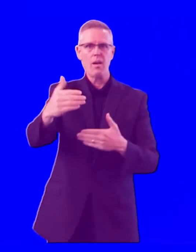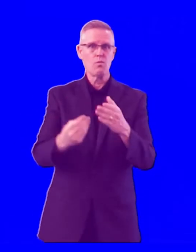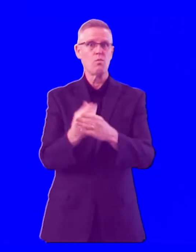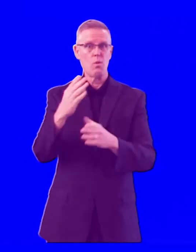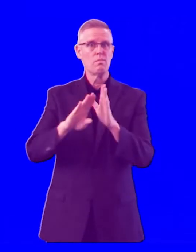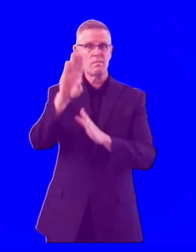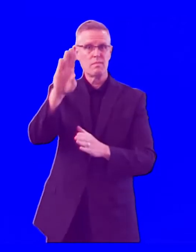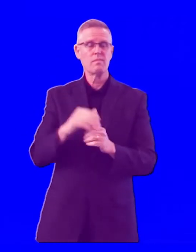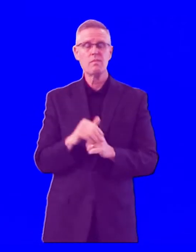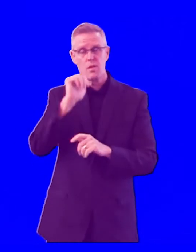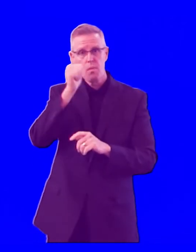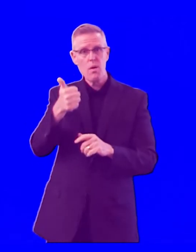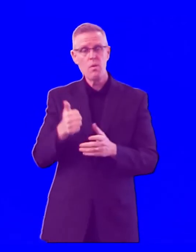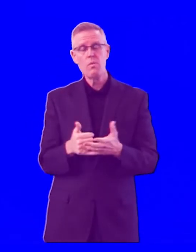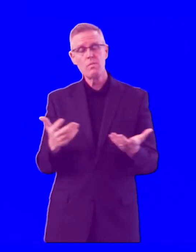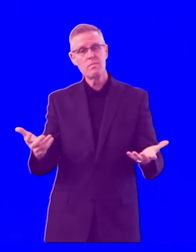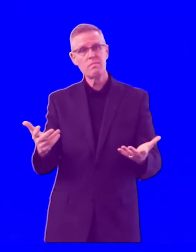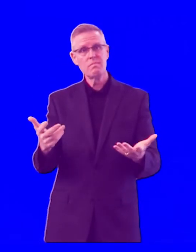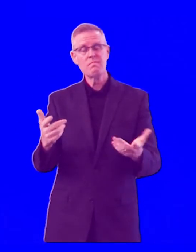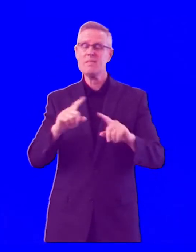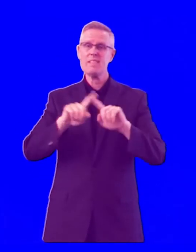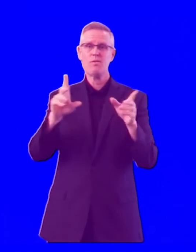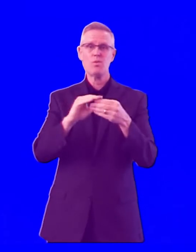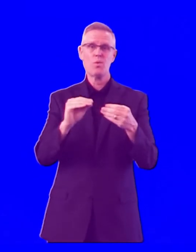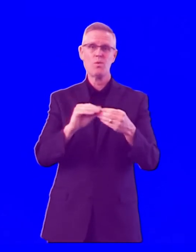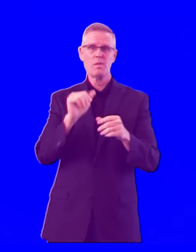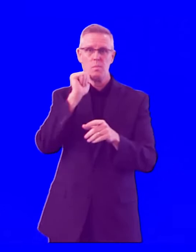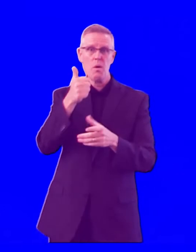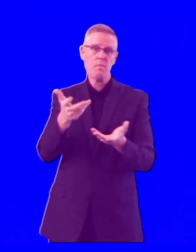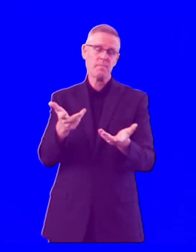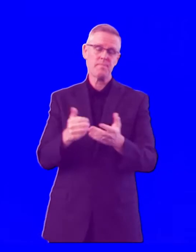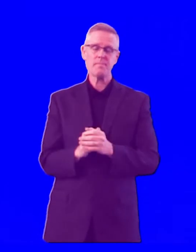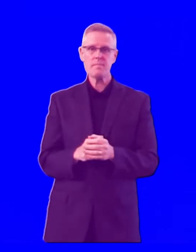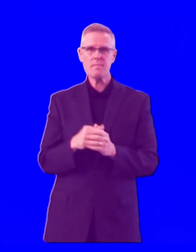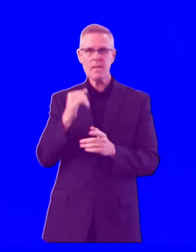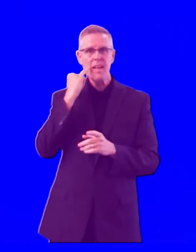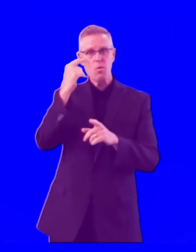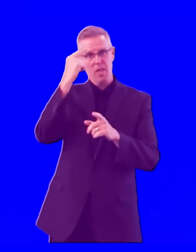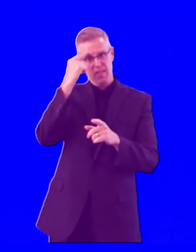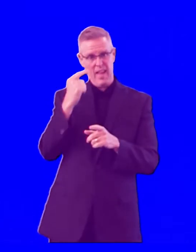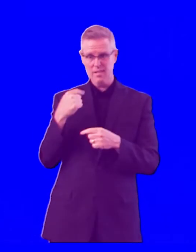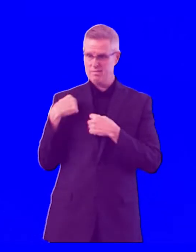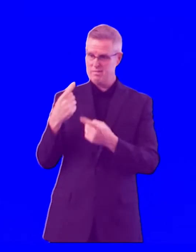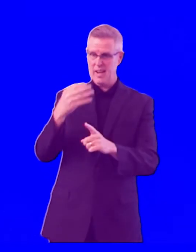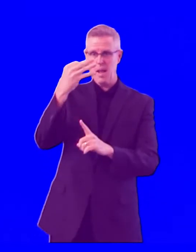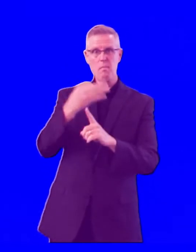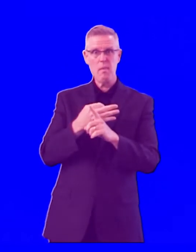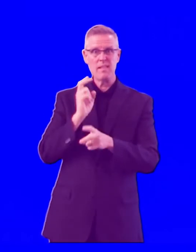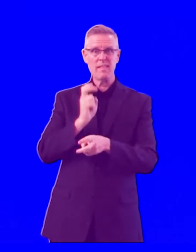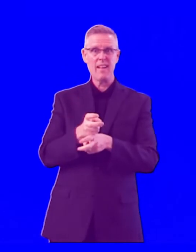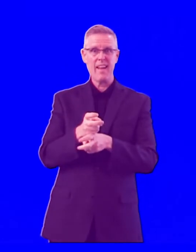Tomorrow, though, is a different story. Because if you think it was tough over the last 9